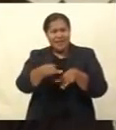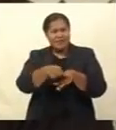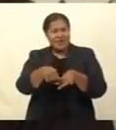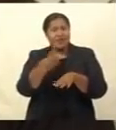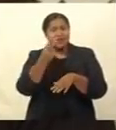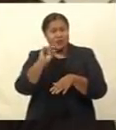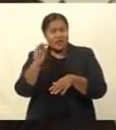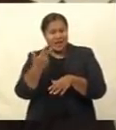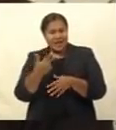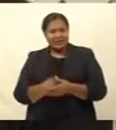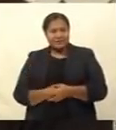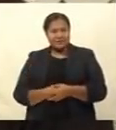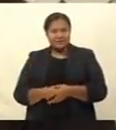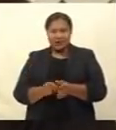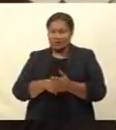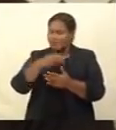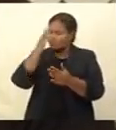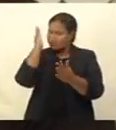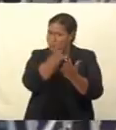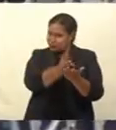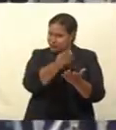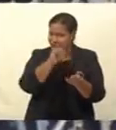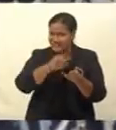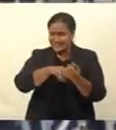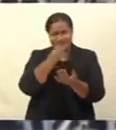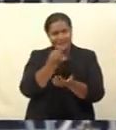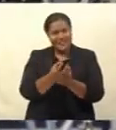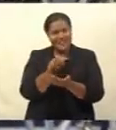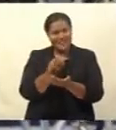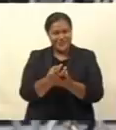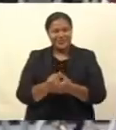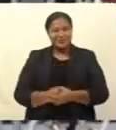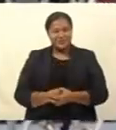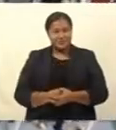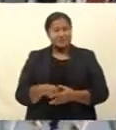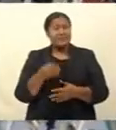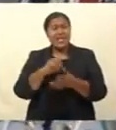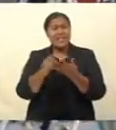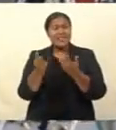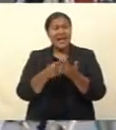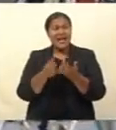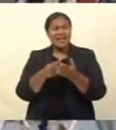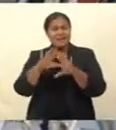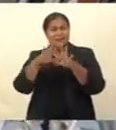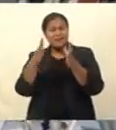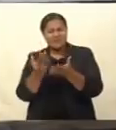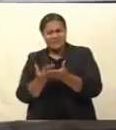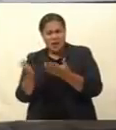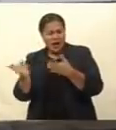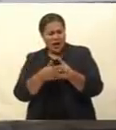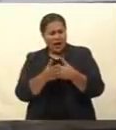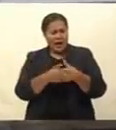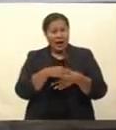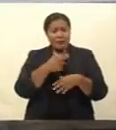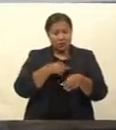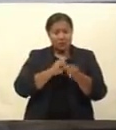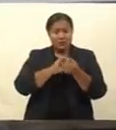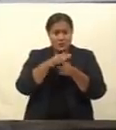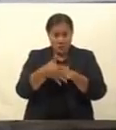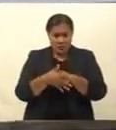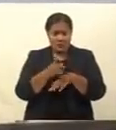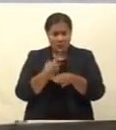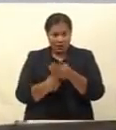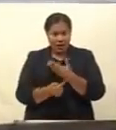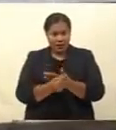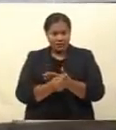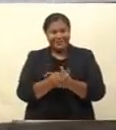it's directly to South. Directly to Savu. With the rest of the world closed due to the COVID-19 pandemic, Rollison